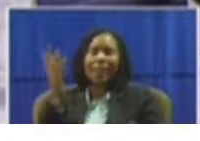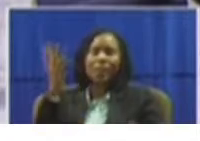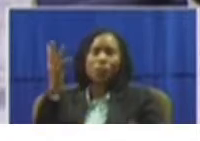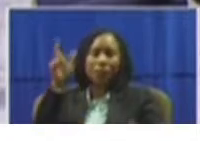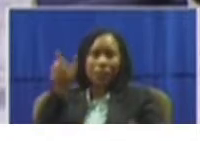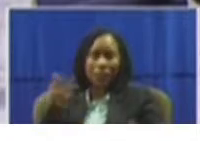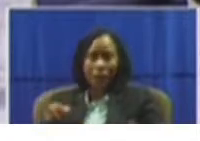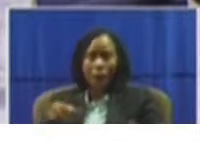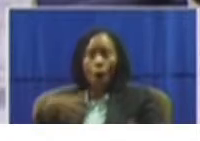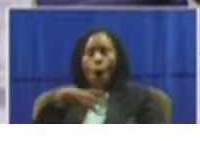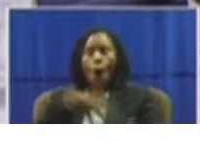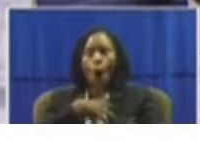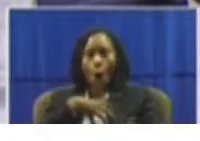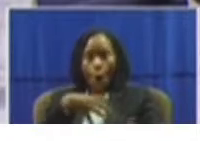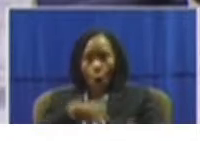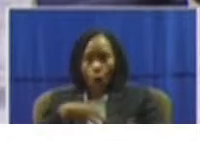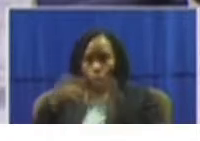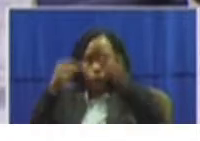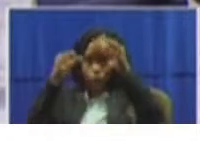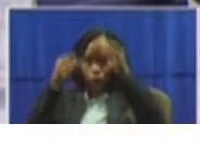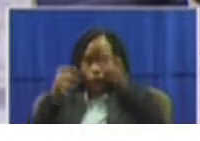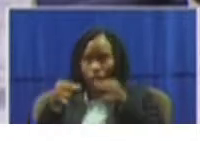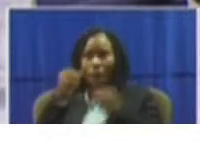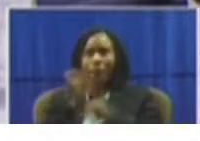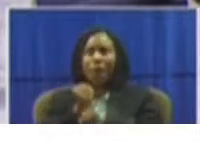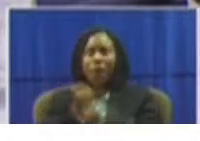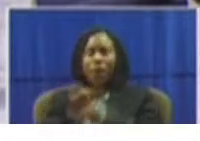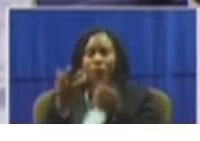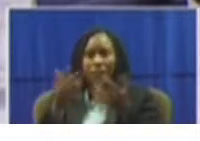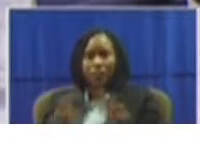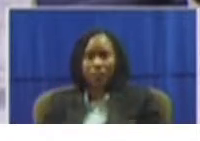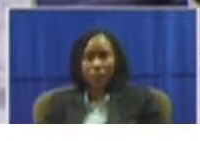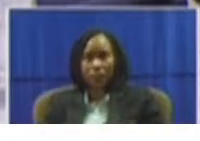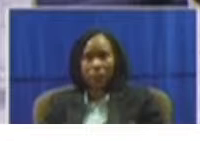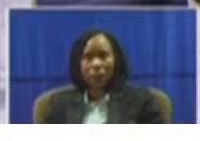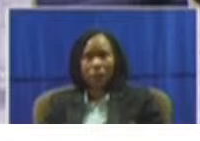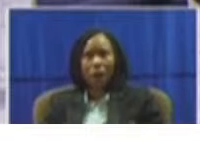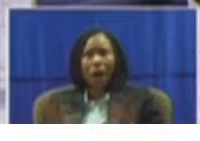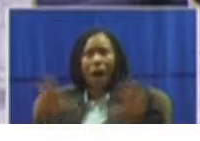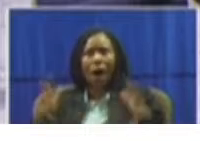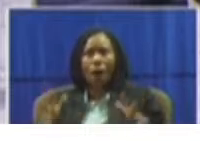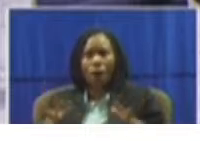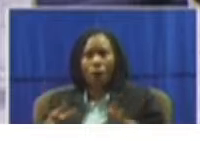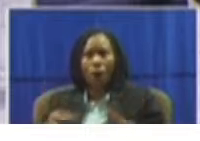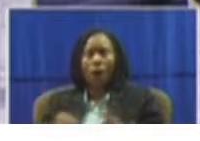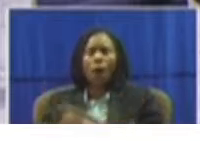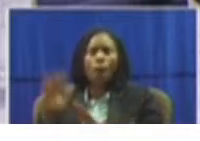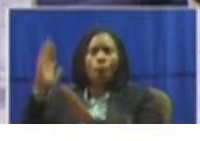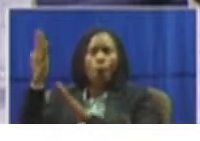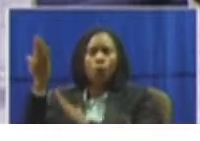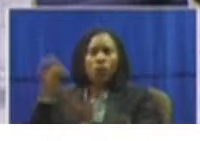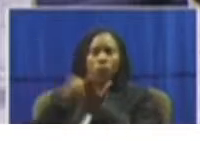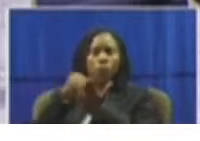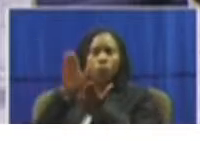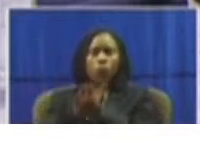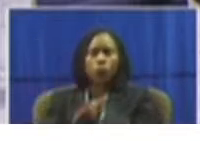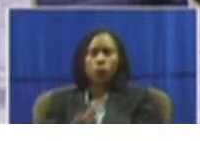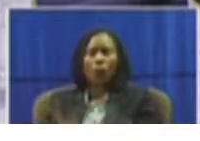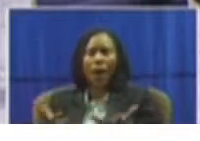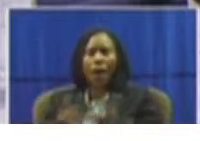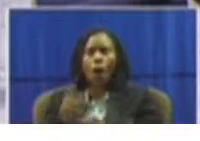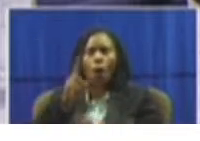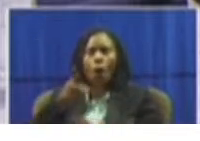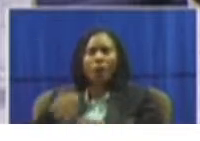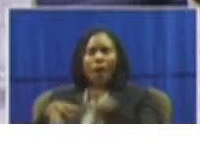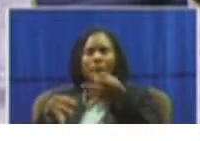made her own discretion by putting the motion on the order paper and saying that